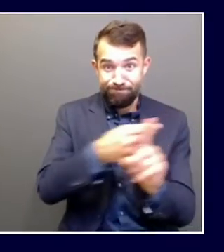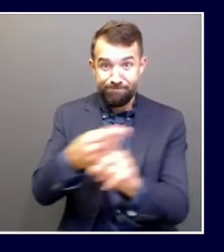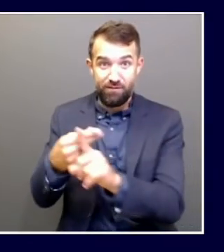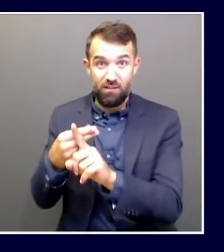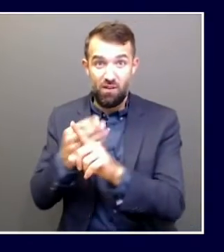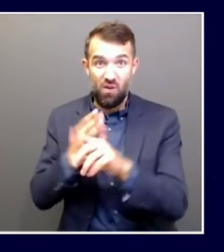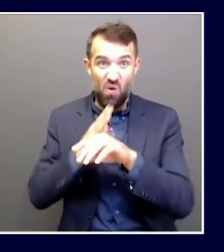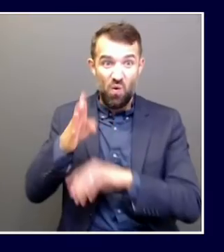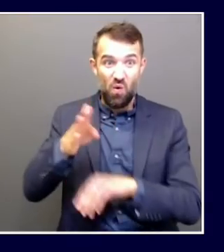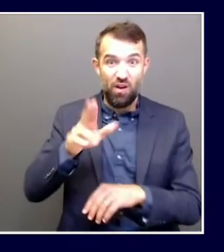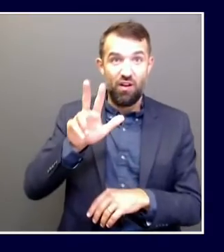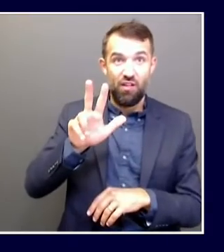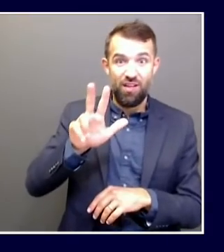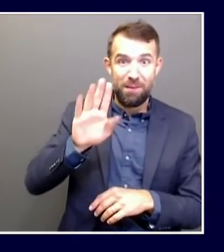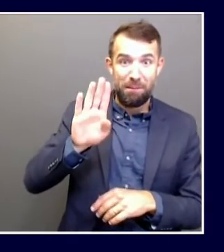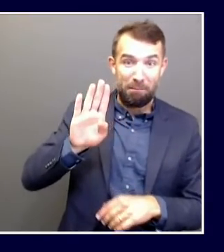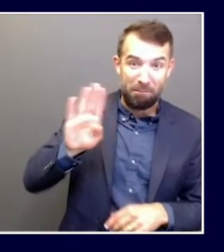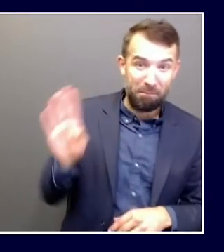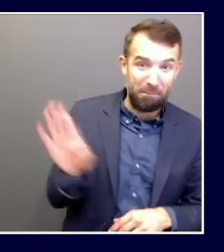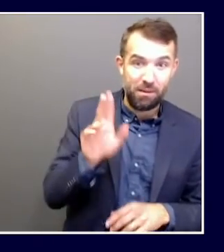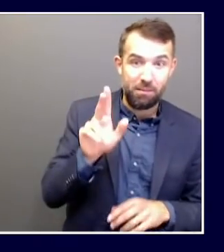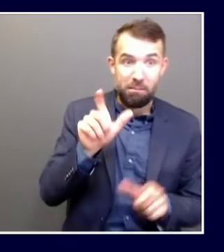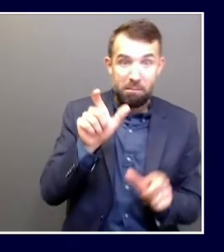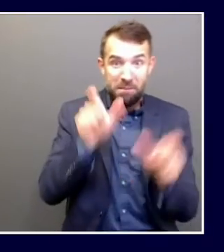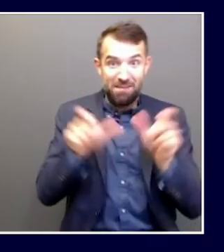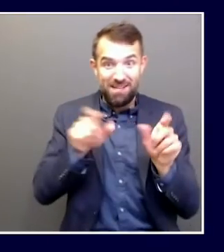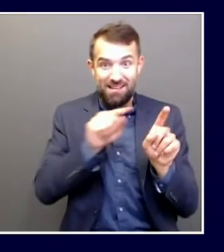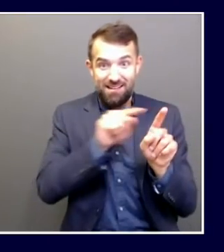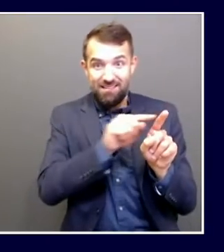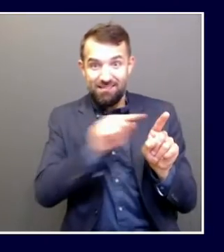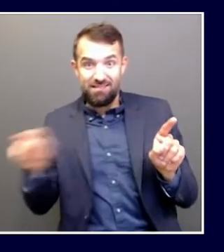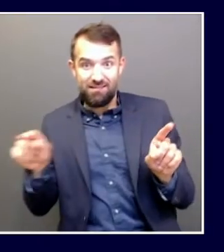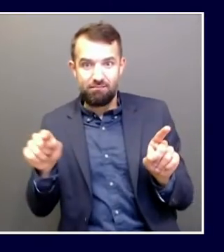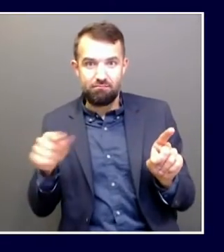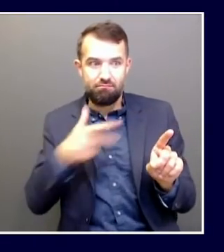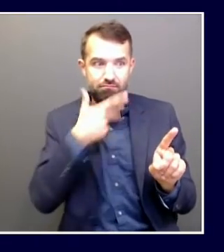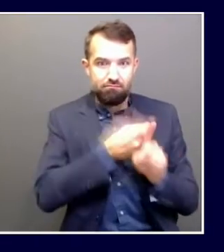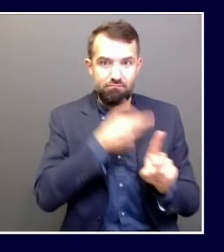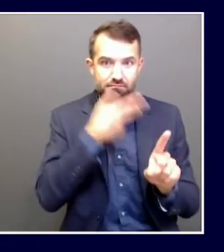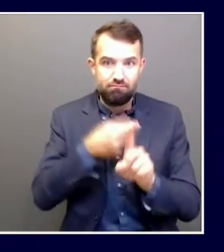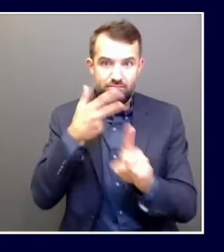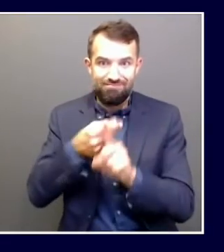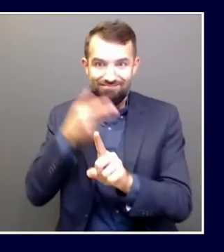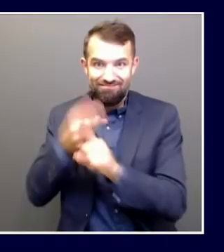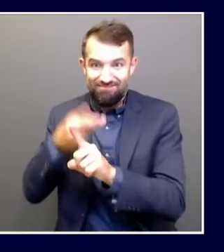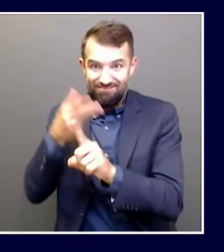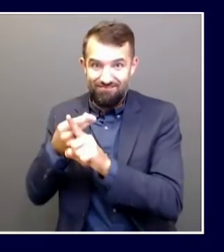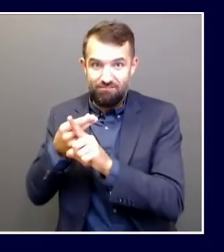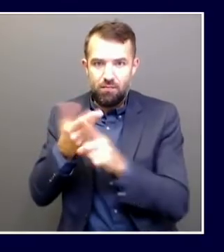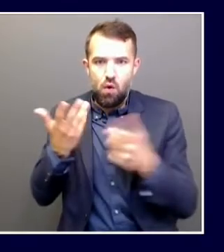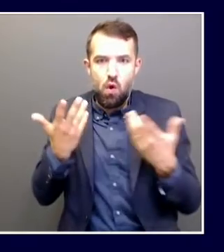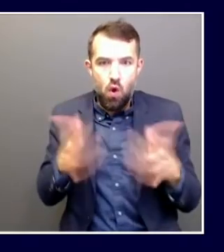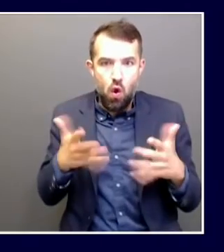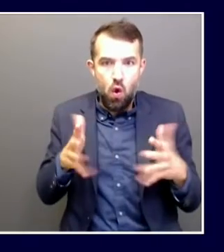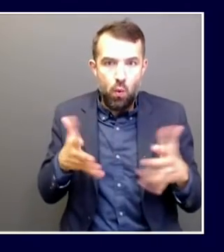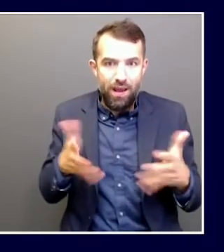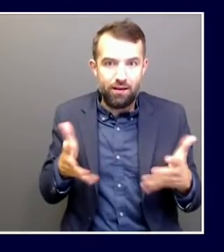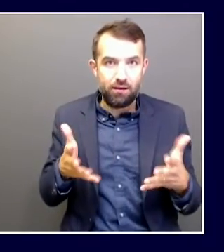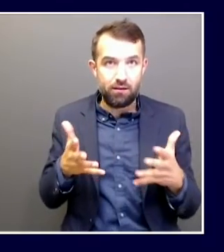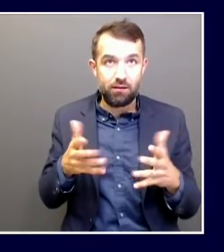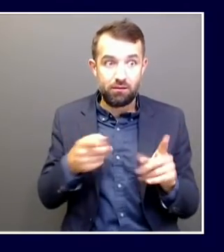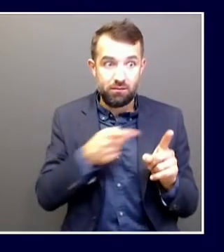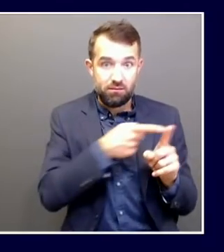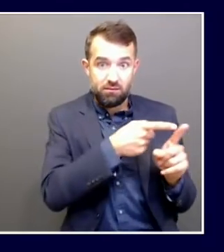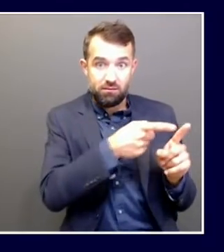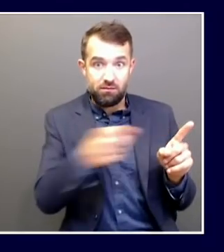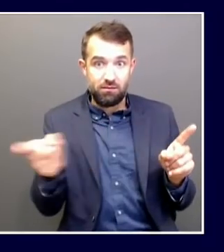data are in. It's now just a matter of translating that in a way that folks who are on the fence will decide to come in and get